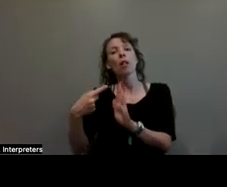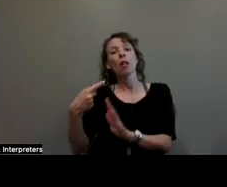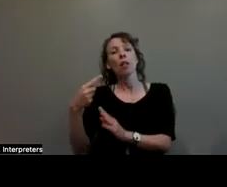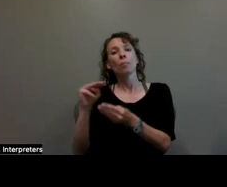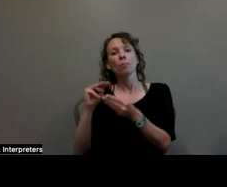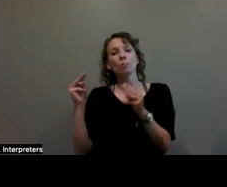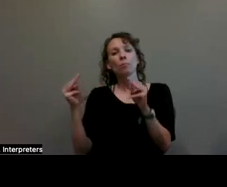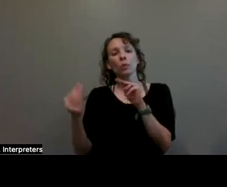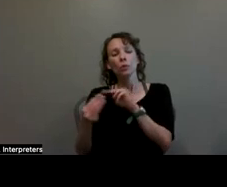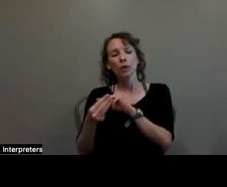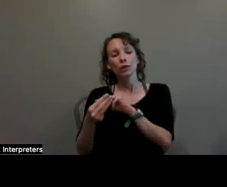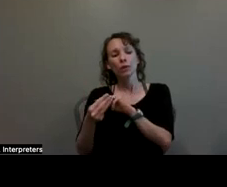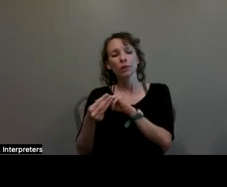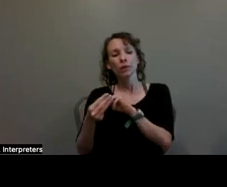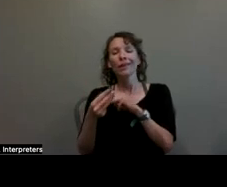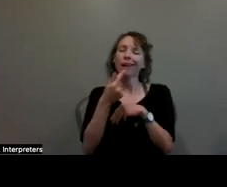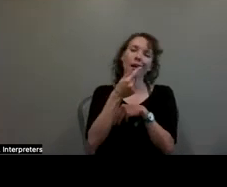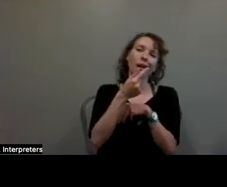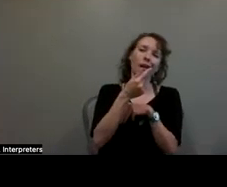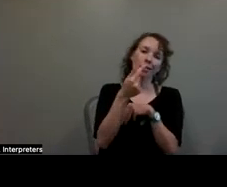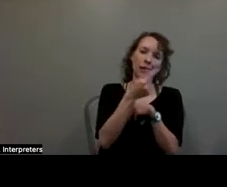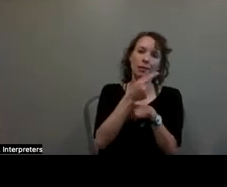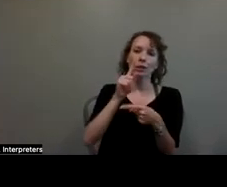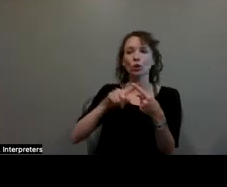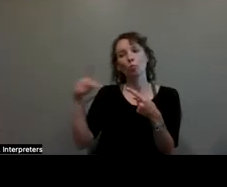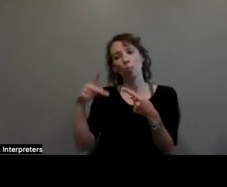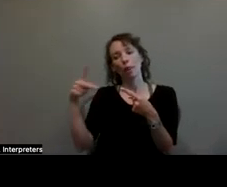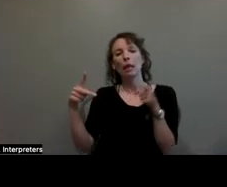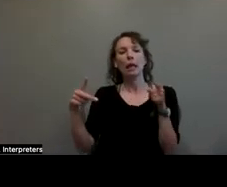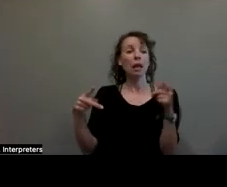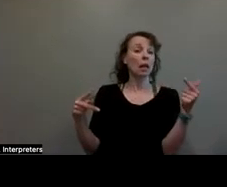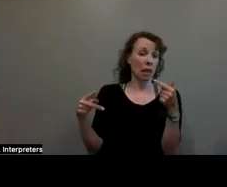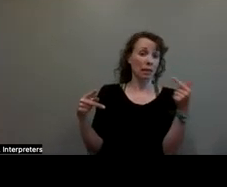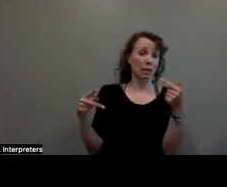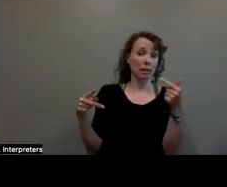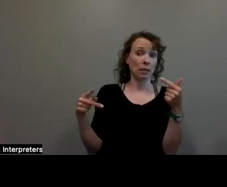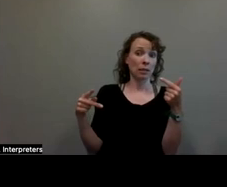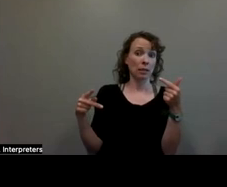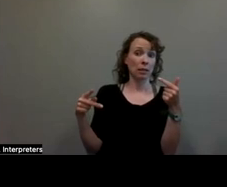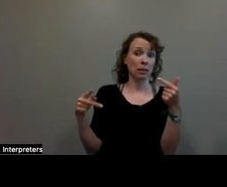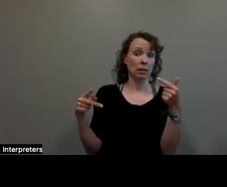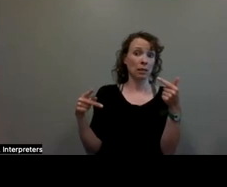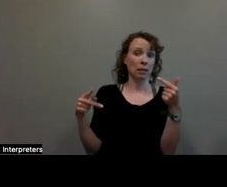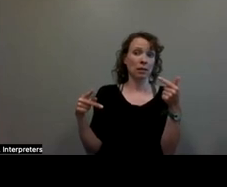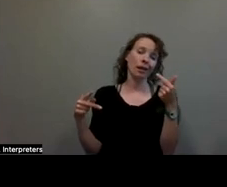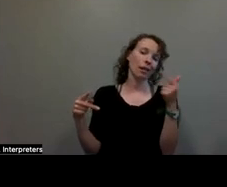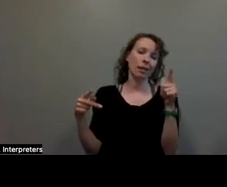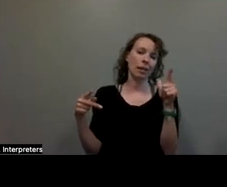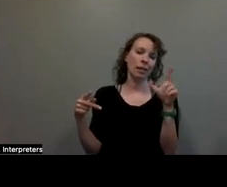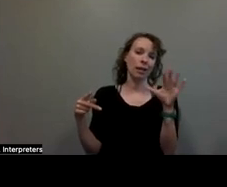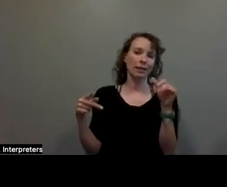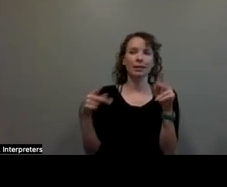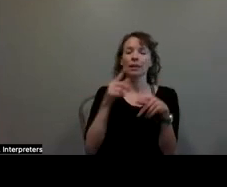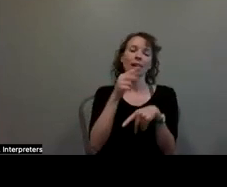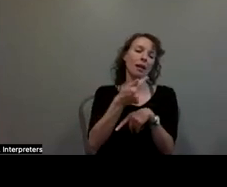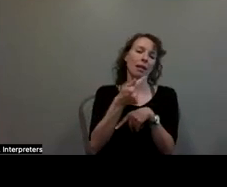it's a glycine to a proline, and the glycine is seen in 99 over like the abscissa will say